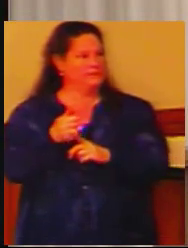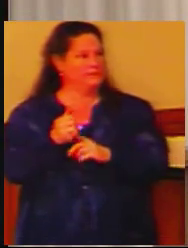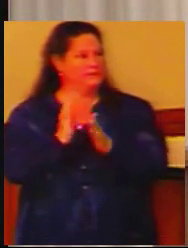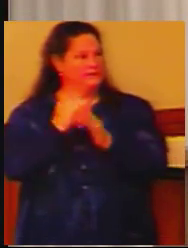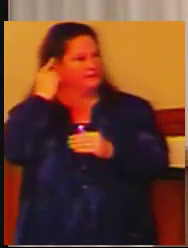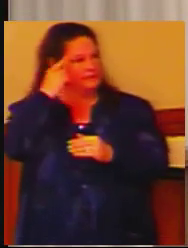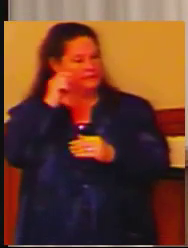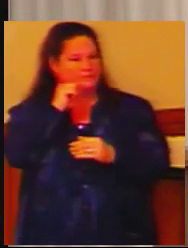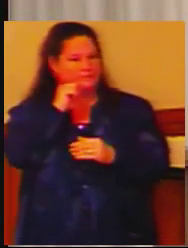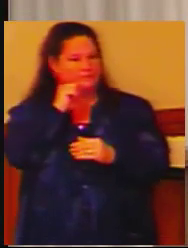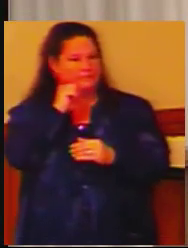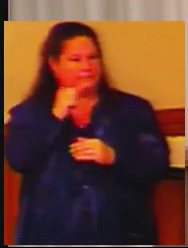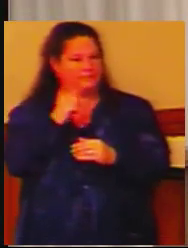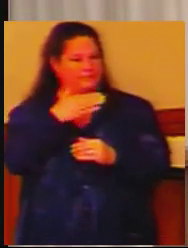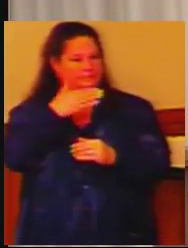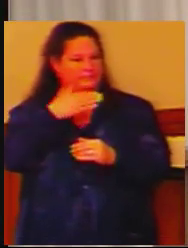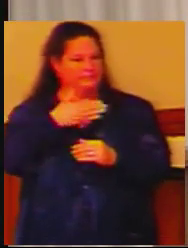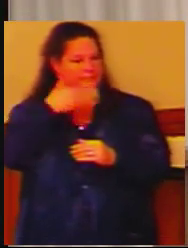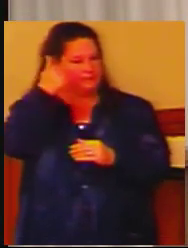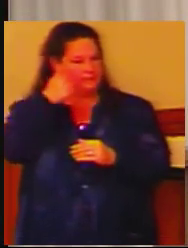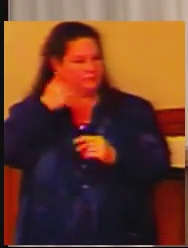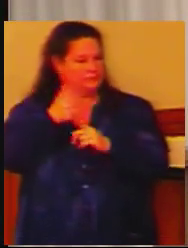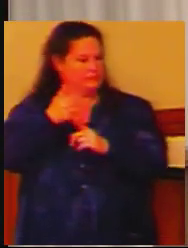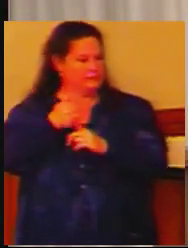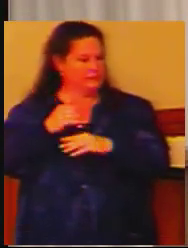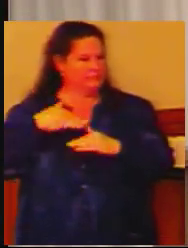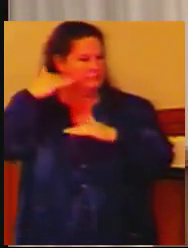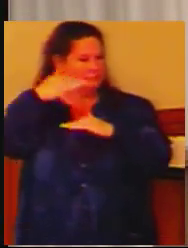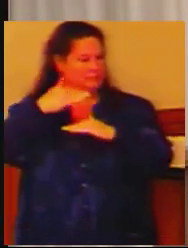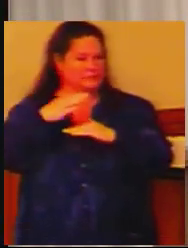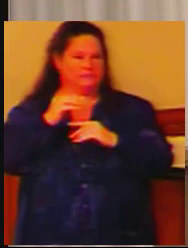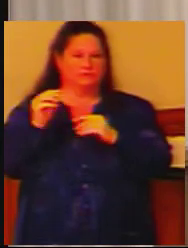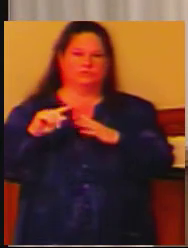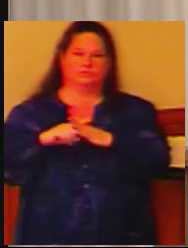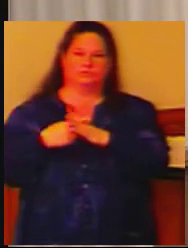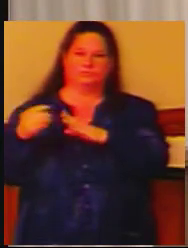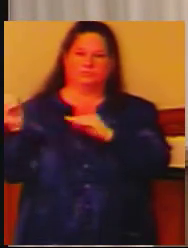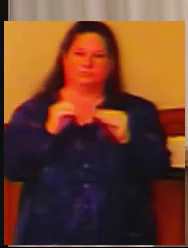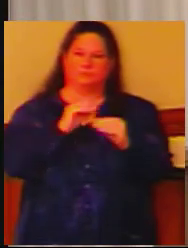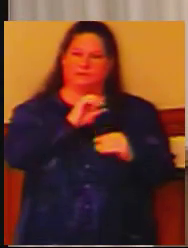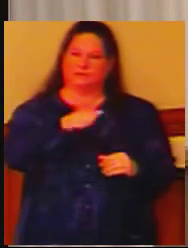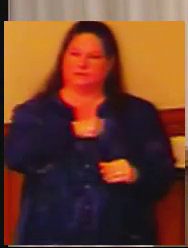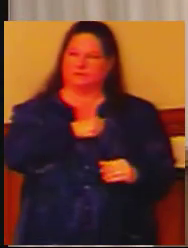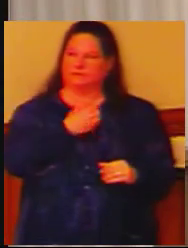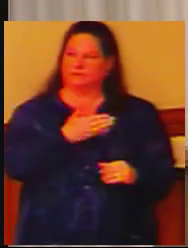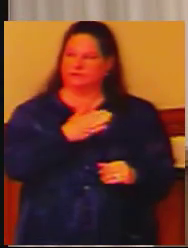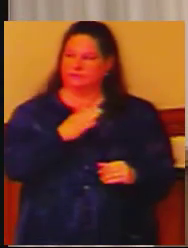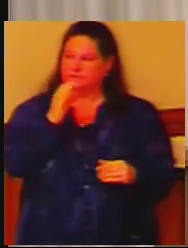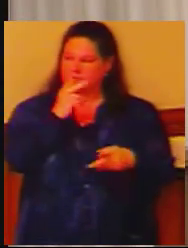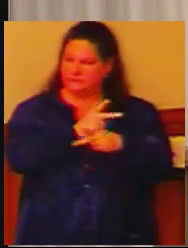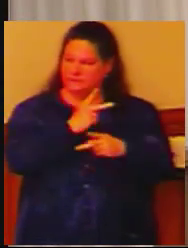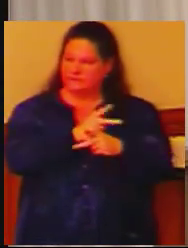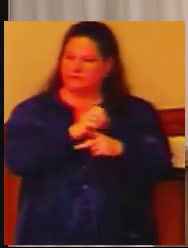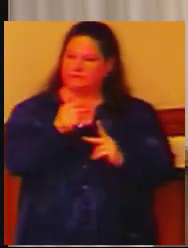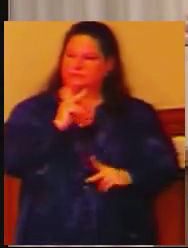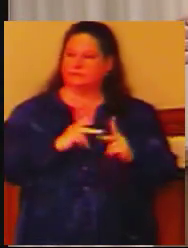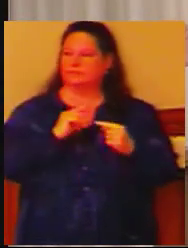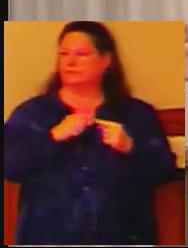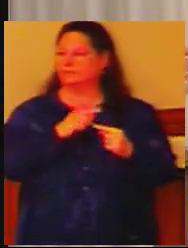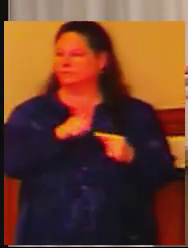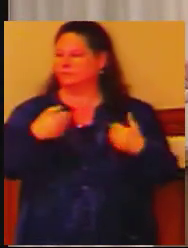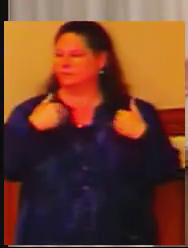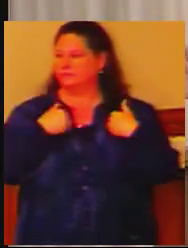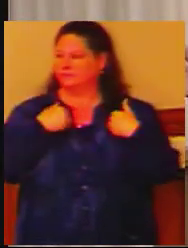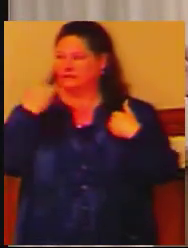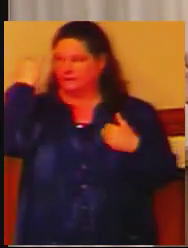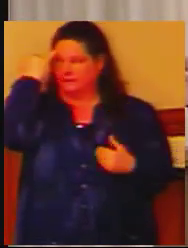think not highly of yourself. Start putting these attitudes in there, looking out after others. When you have a thought